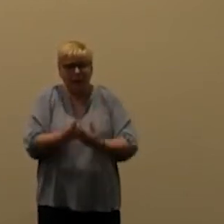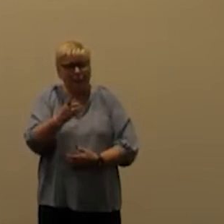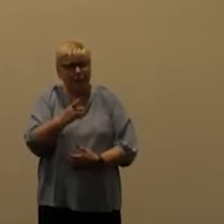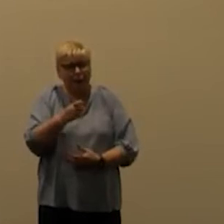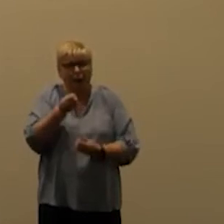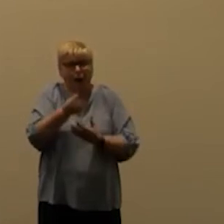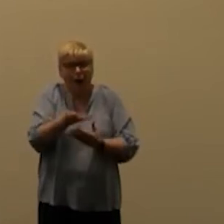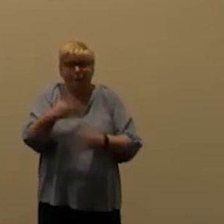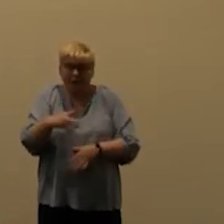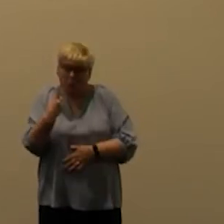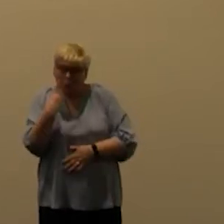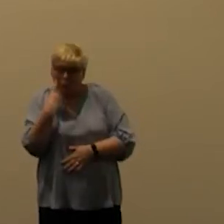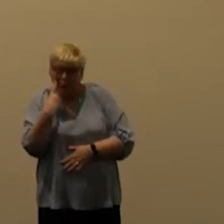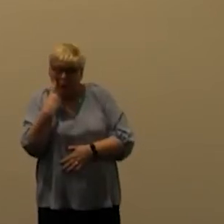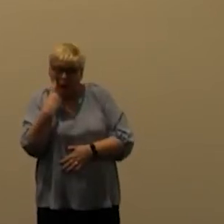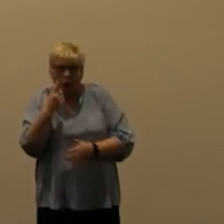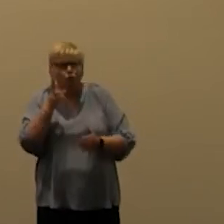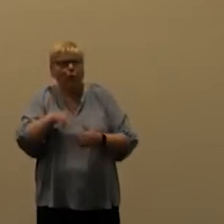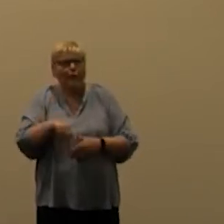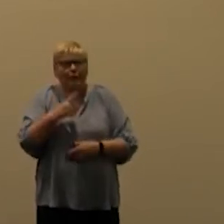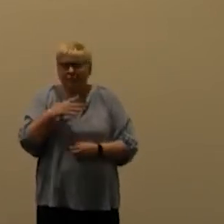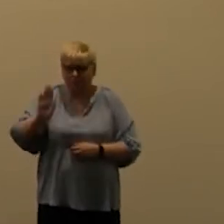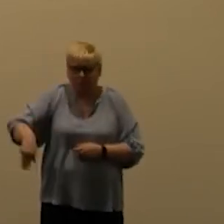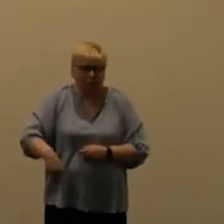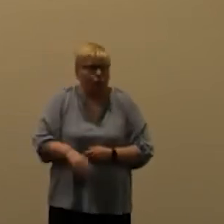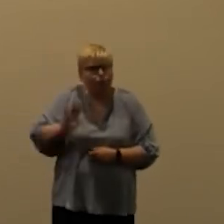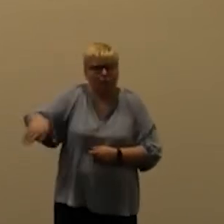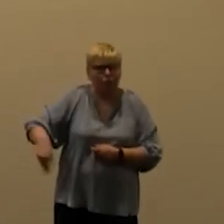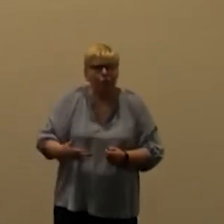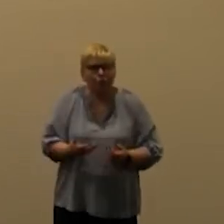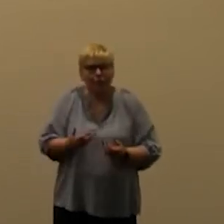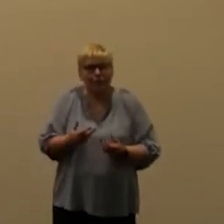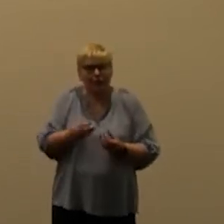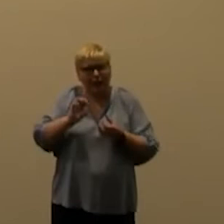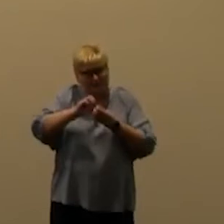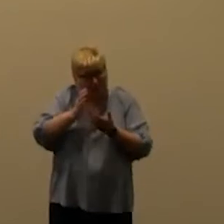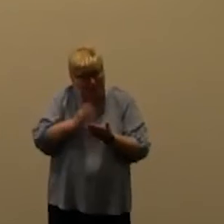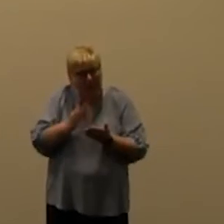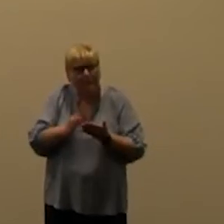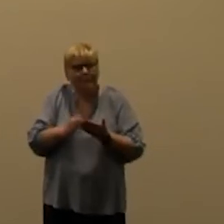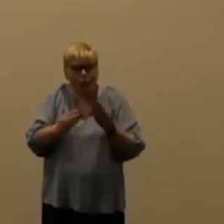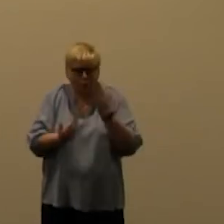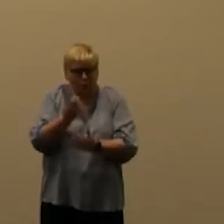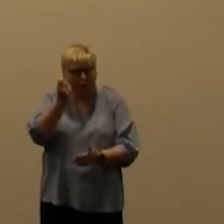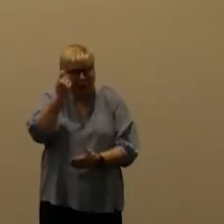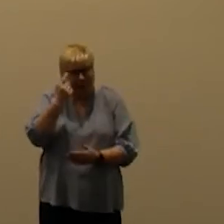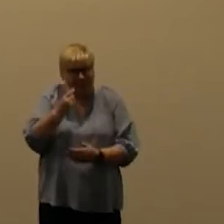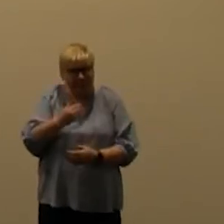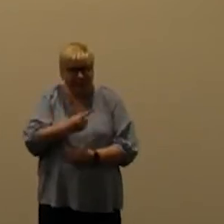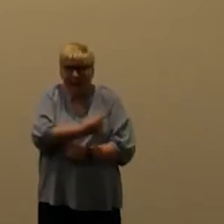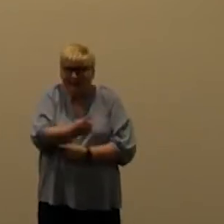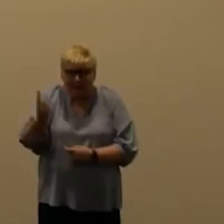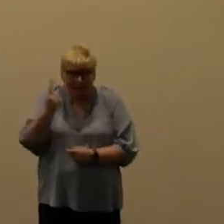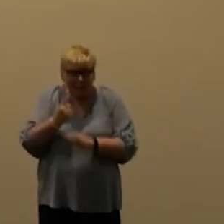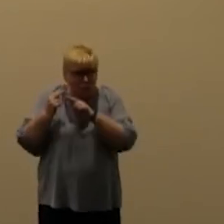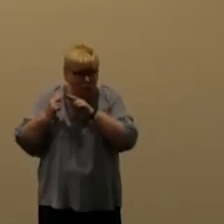explored, rather than shutting down those ideas. Make space for innovation, make space for ideas, invite every generation into